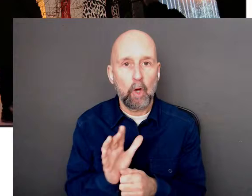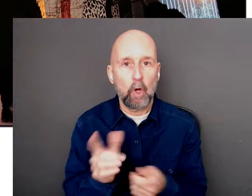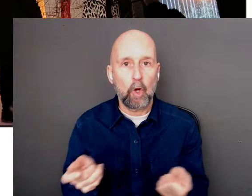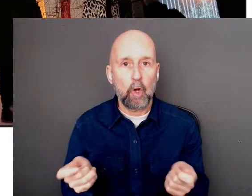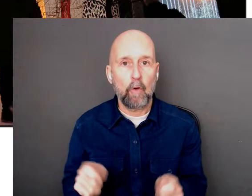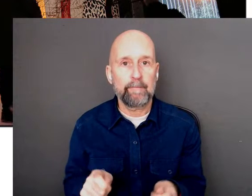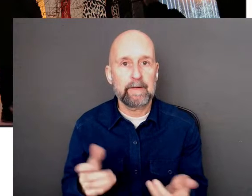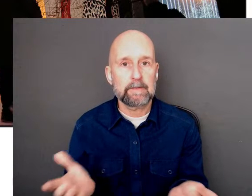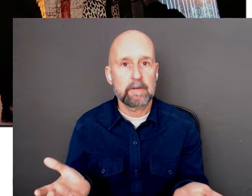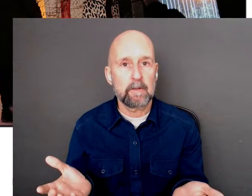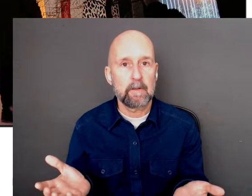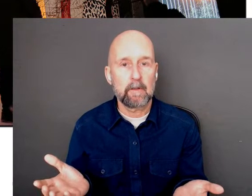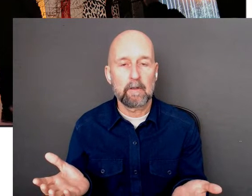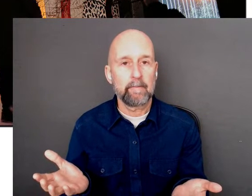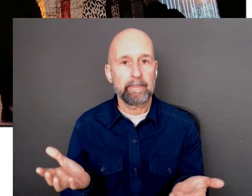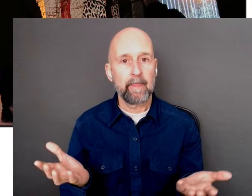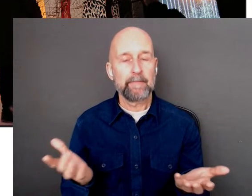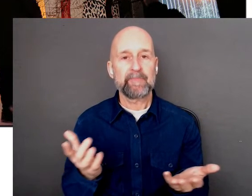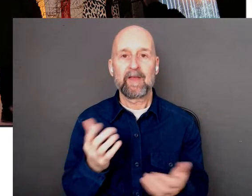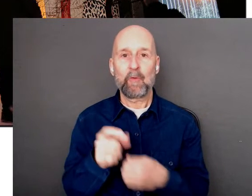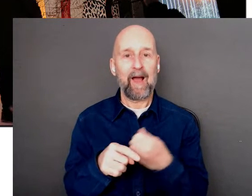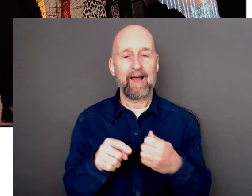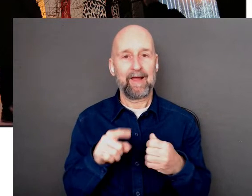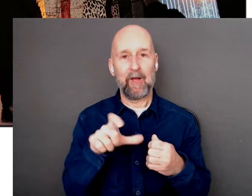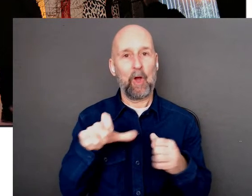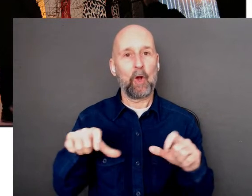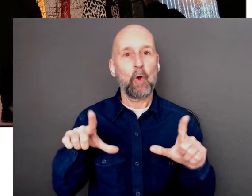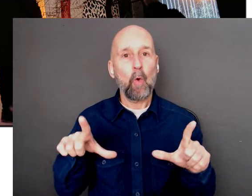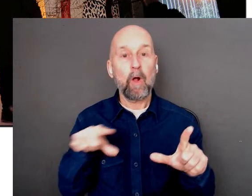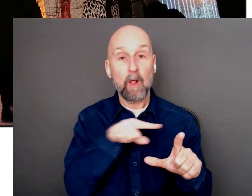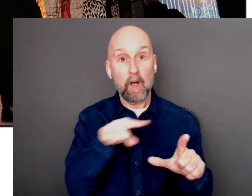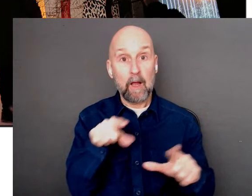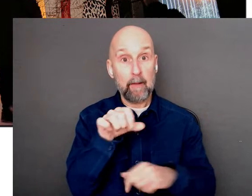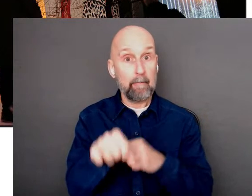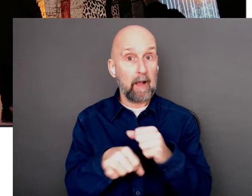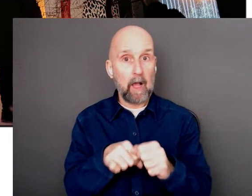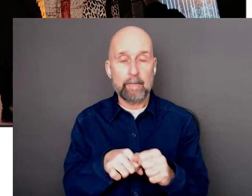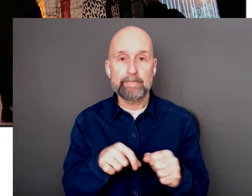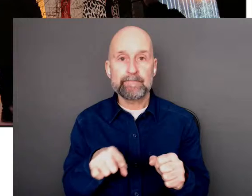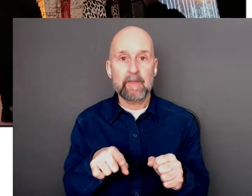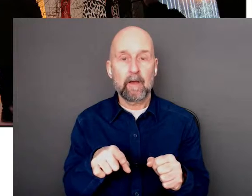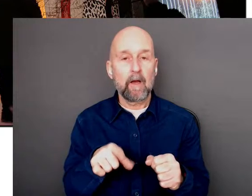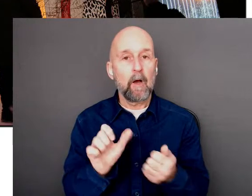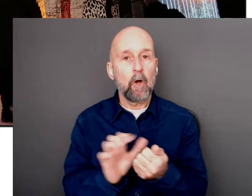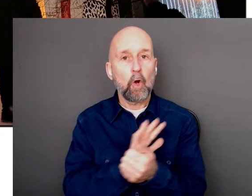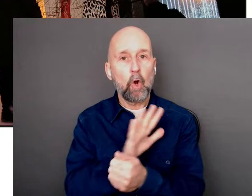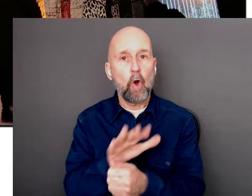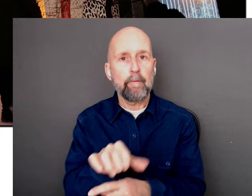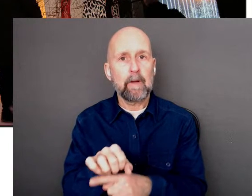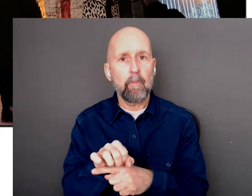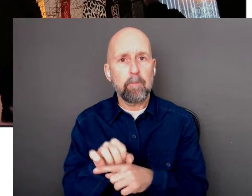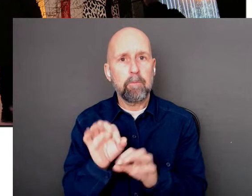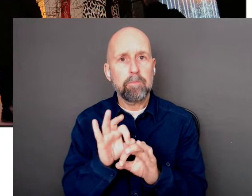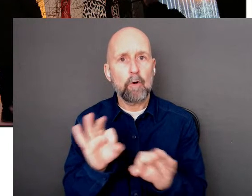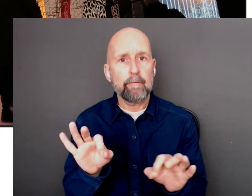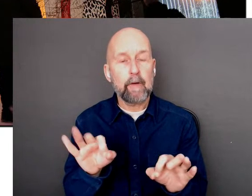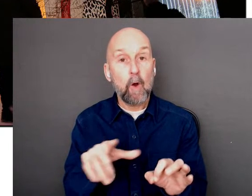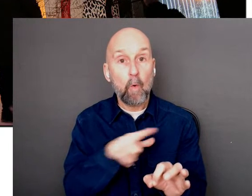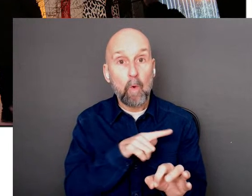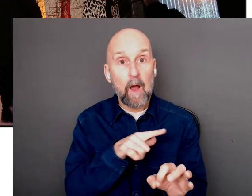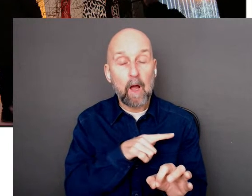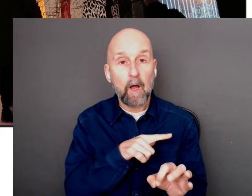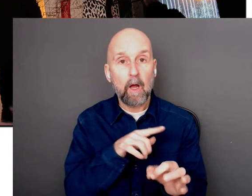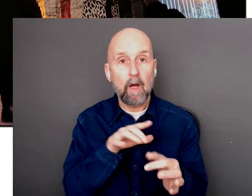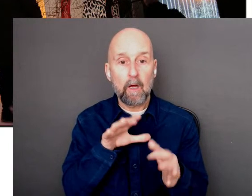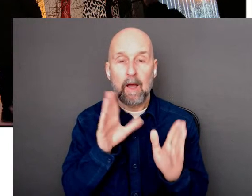being a cool feature, it actually became a COVID-proof installation, because it meant that it was an installation that you did not need